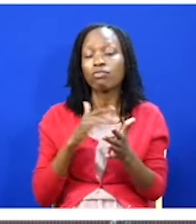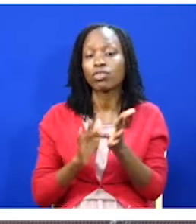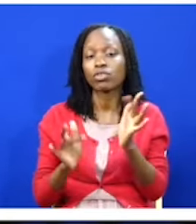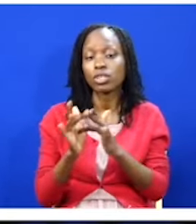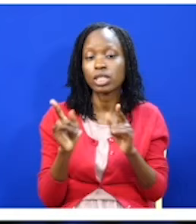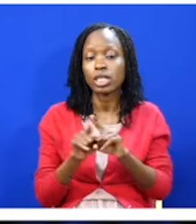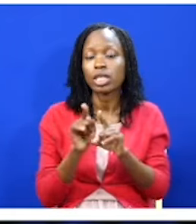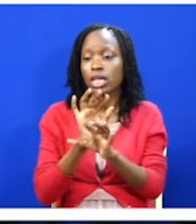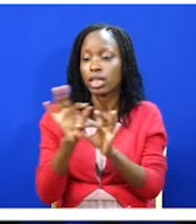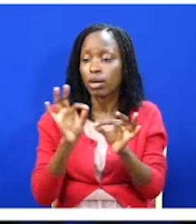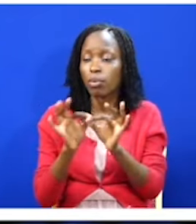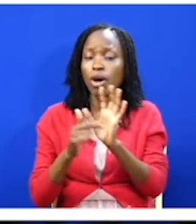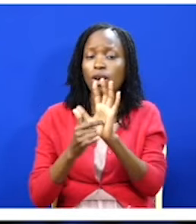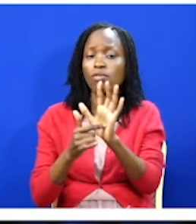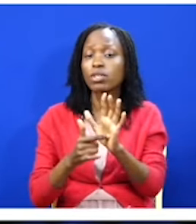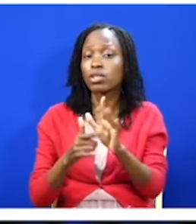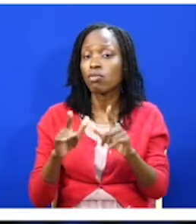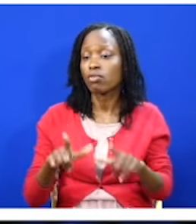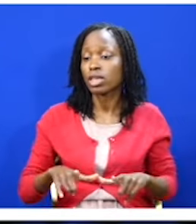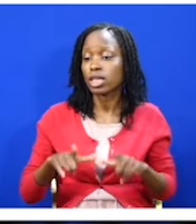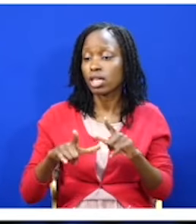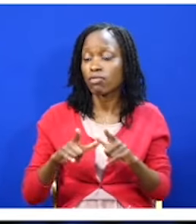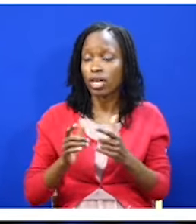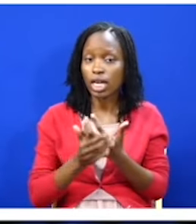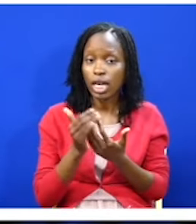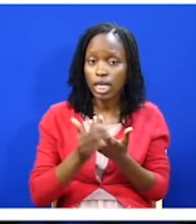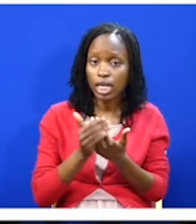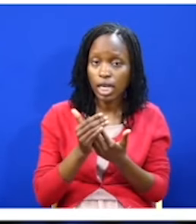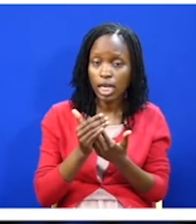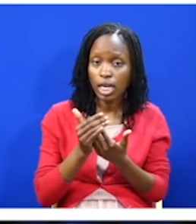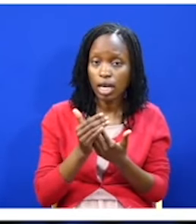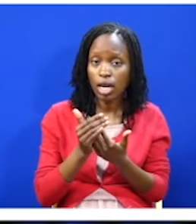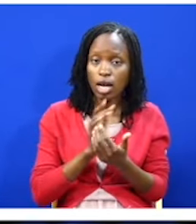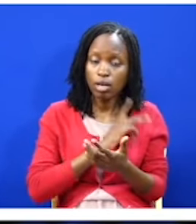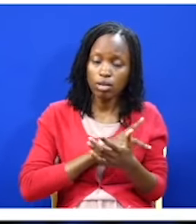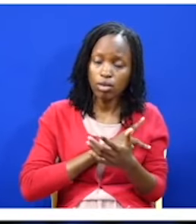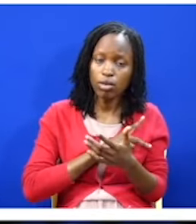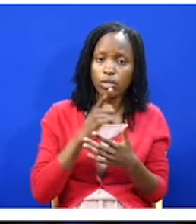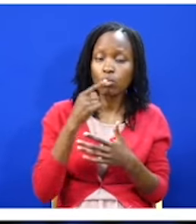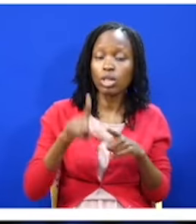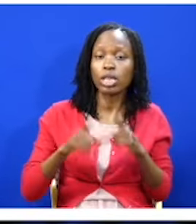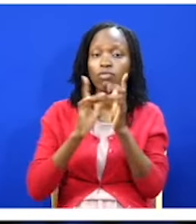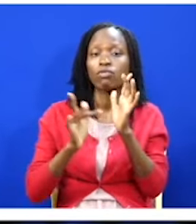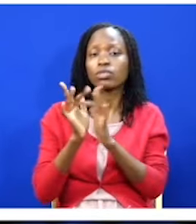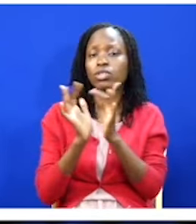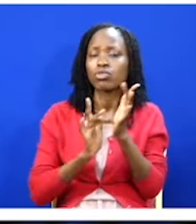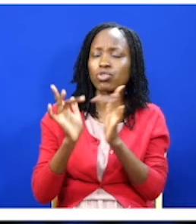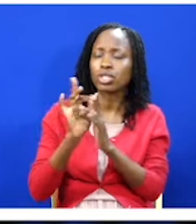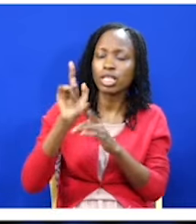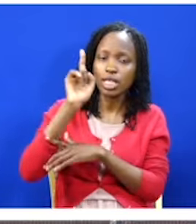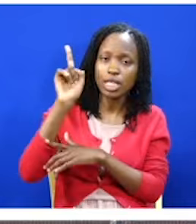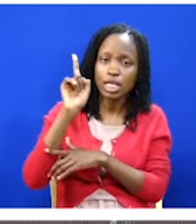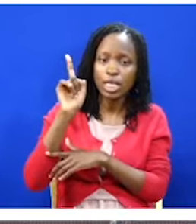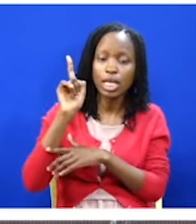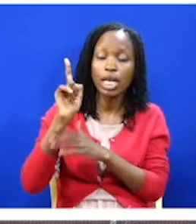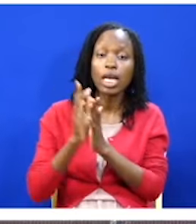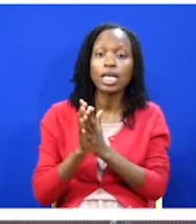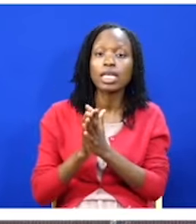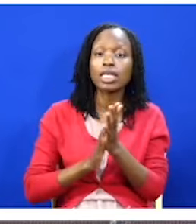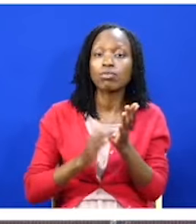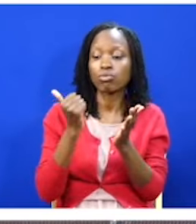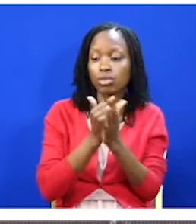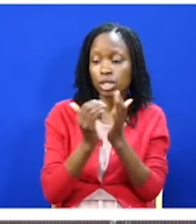perfect example of living unselfishly is the life of Jesus. He did the ultimate unselfish act. He gave up his